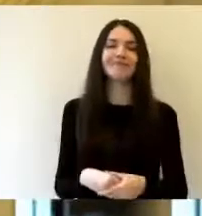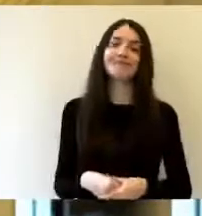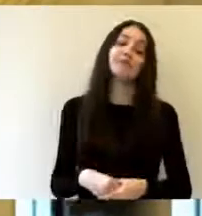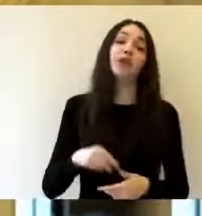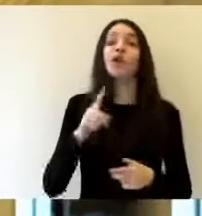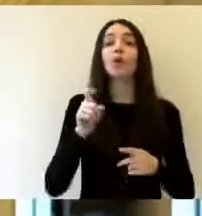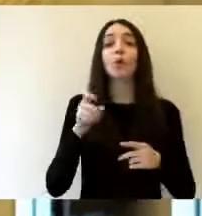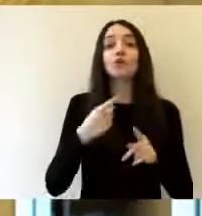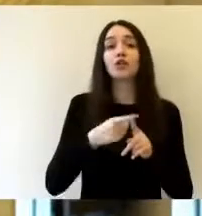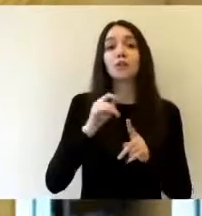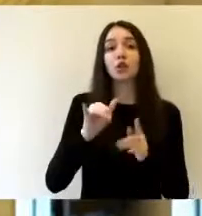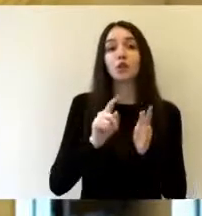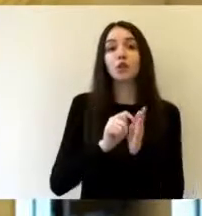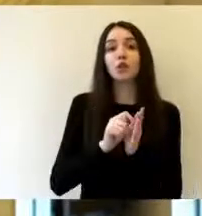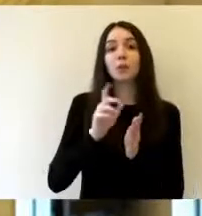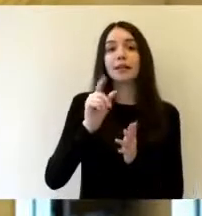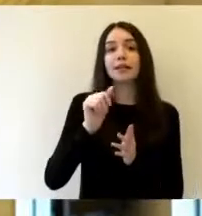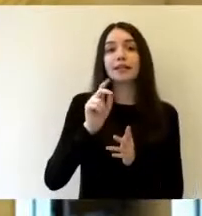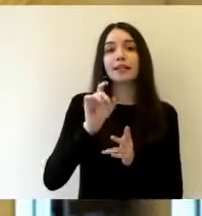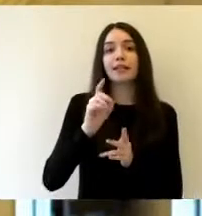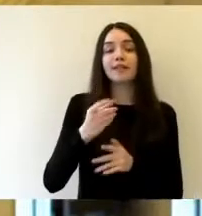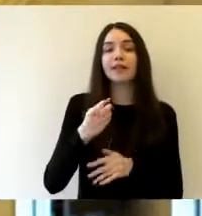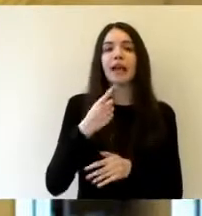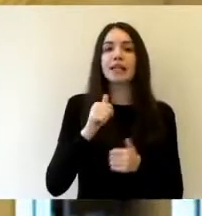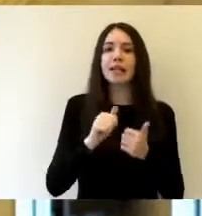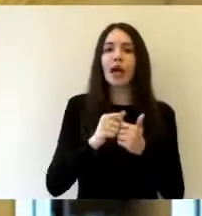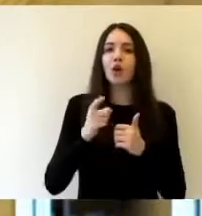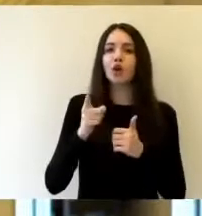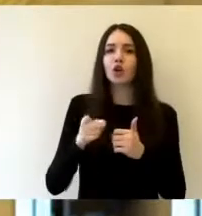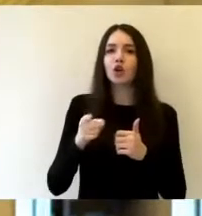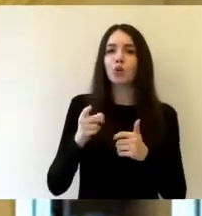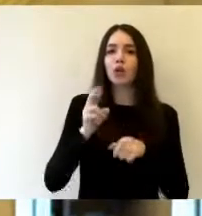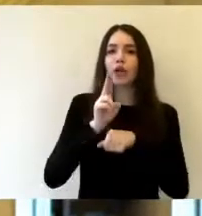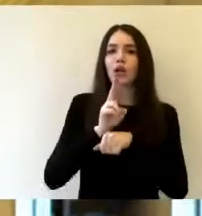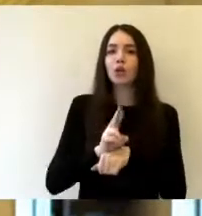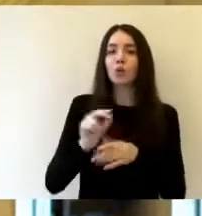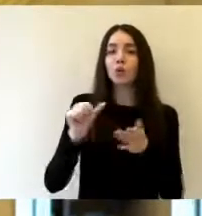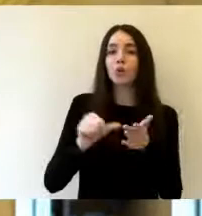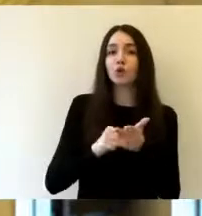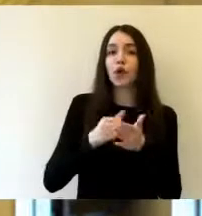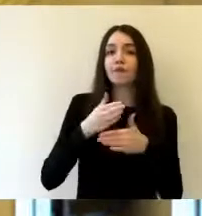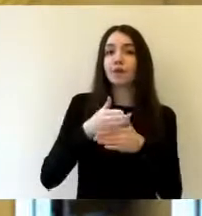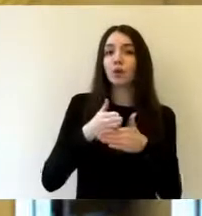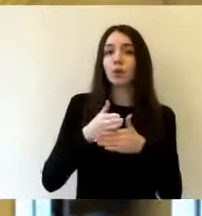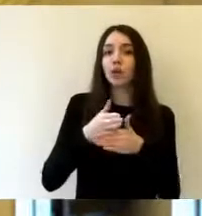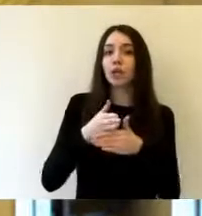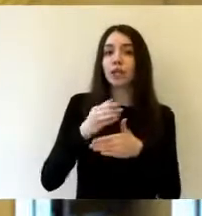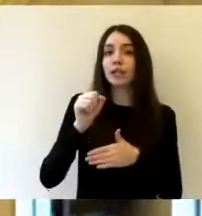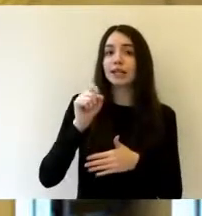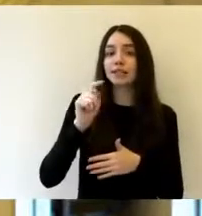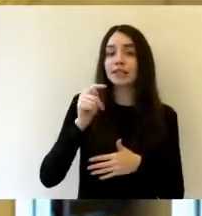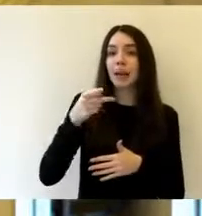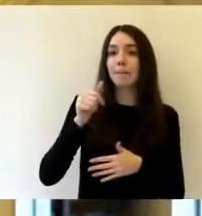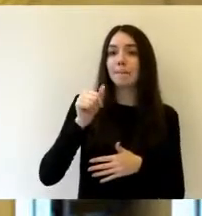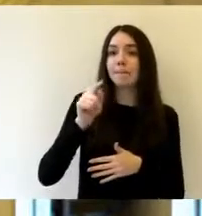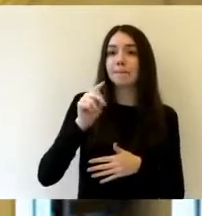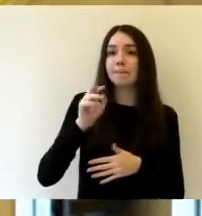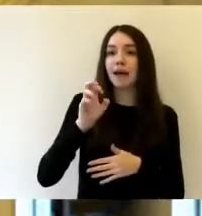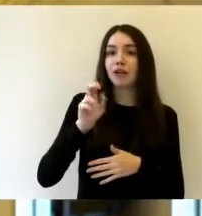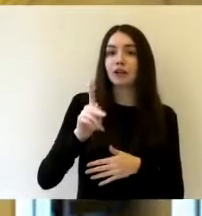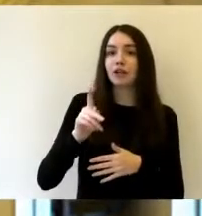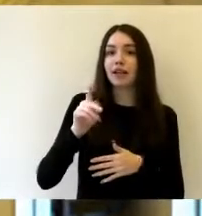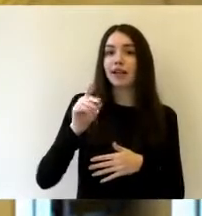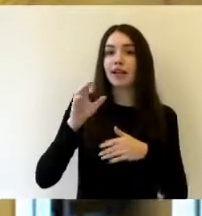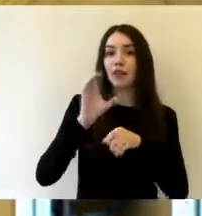coming from YouTube. David asks, how do you adjust to carving wood in the pews of St. Patrick's Cathedral? Oh man, it's like a nice change up.